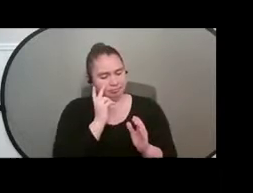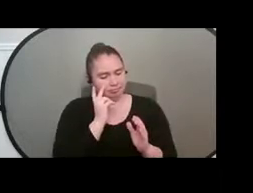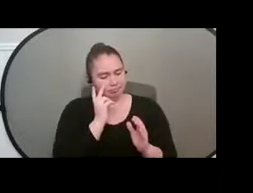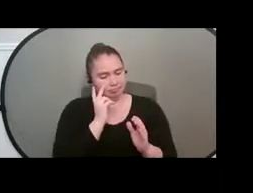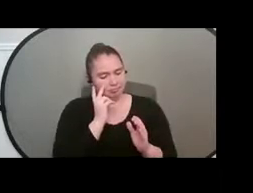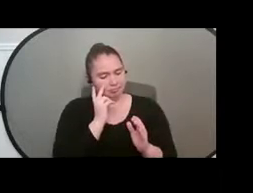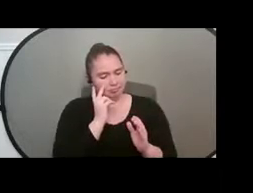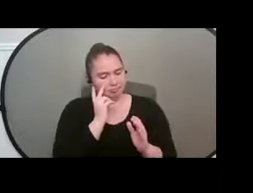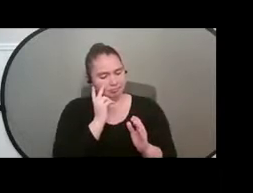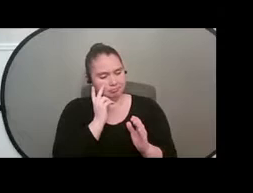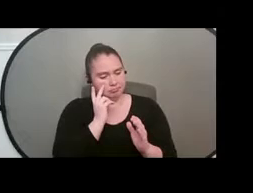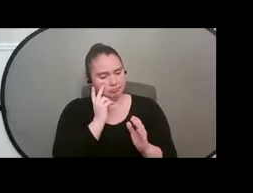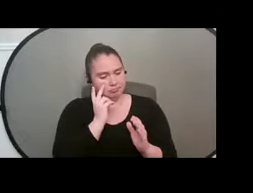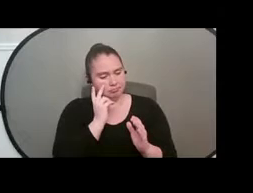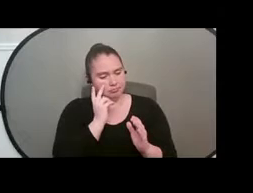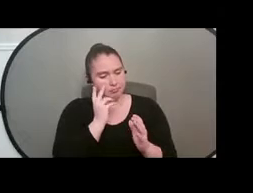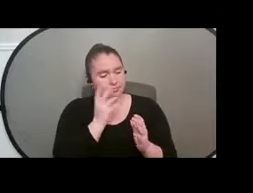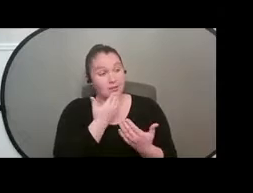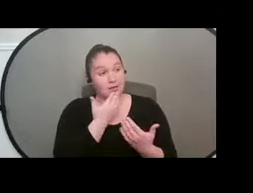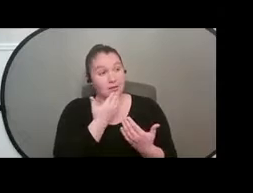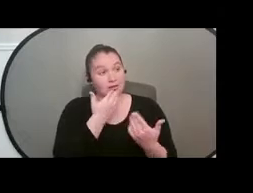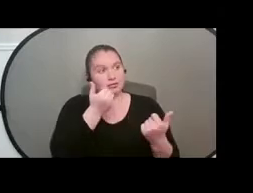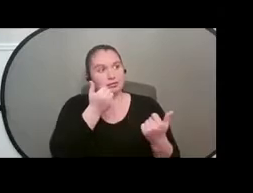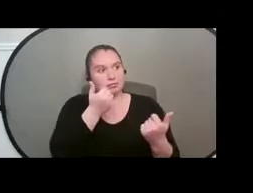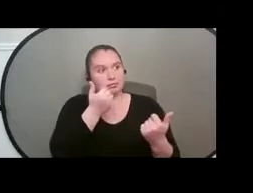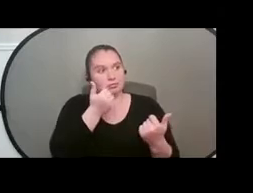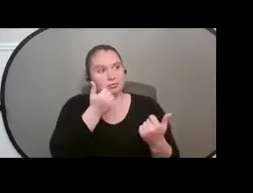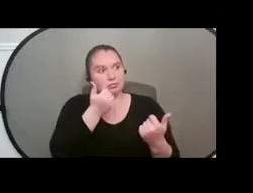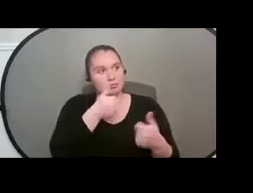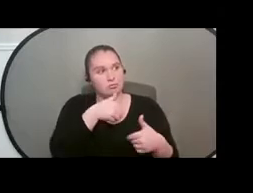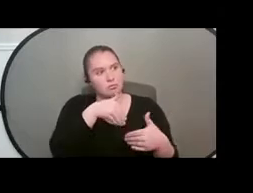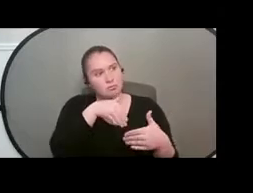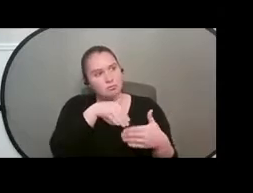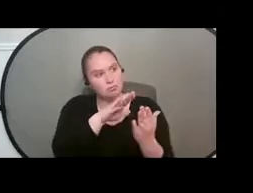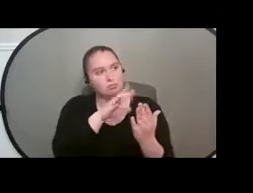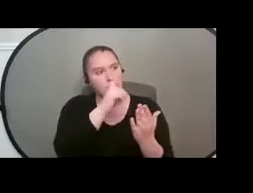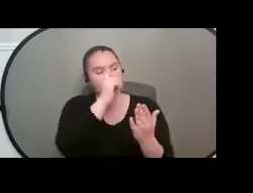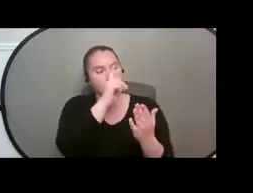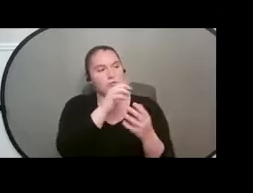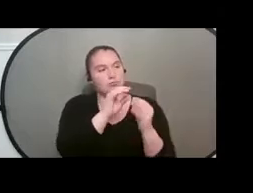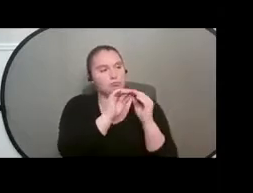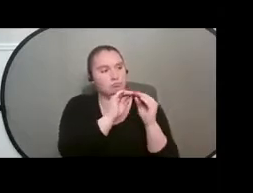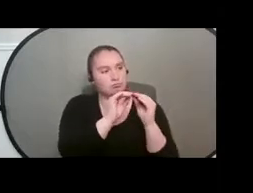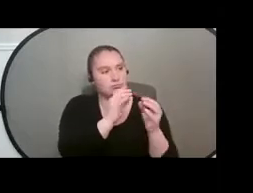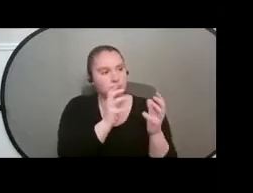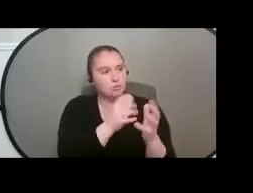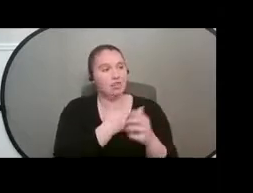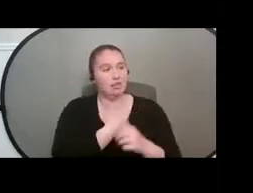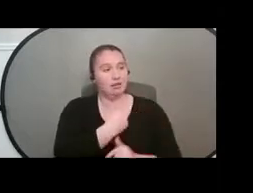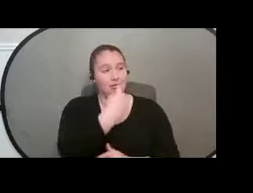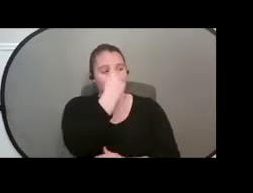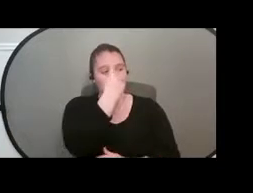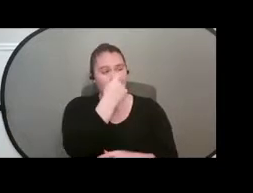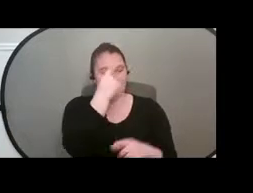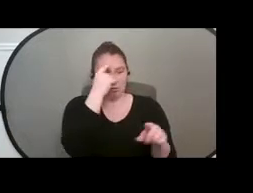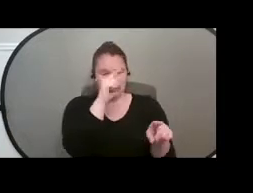highest and best approaches. It seems it's a little bit abstract or vague for me. I mean, I think I want to agree,